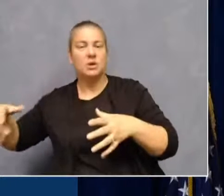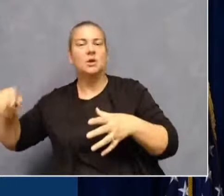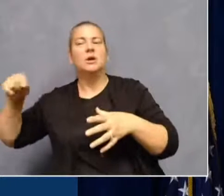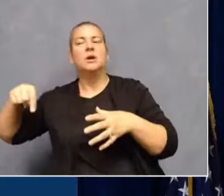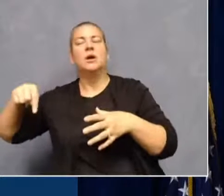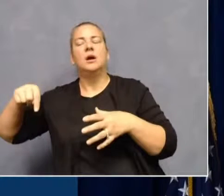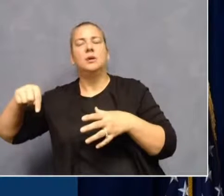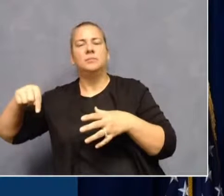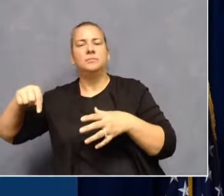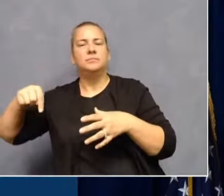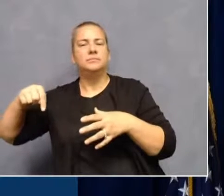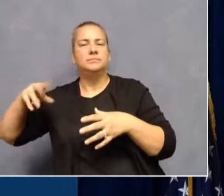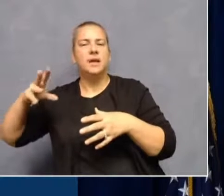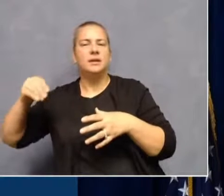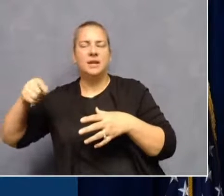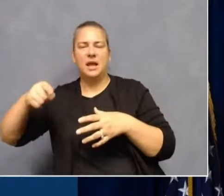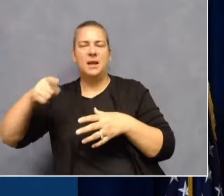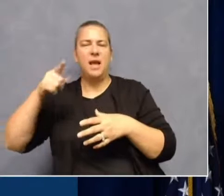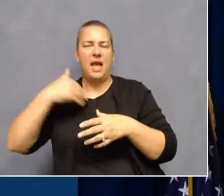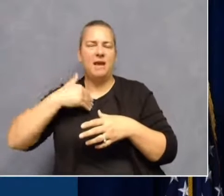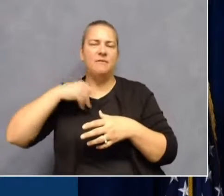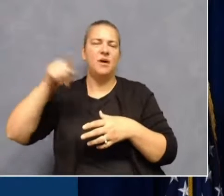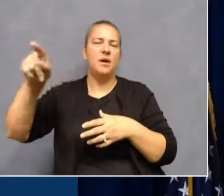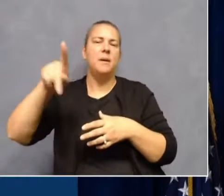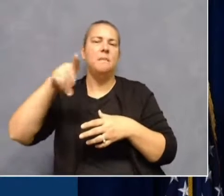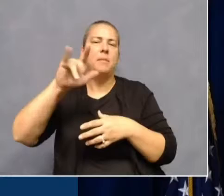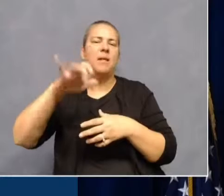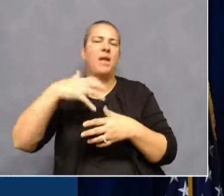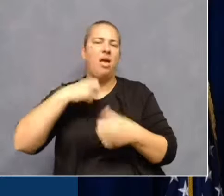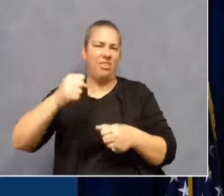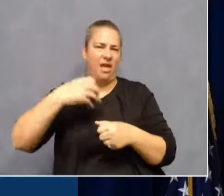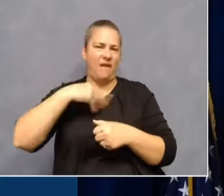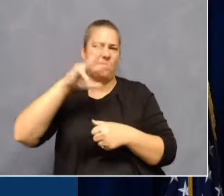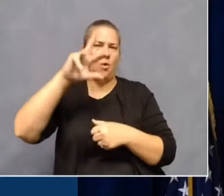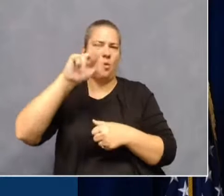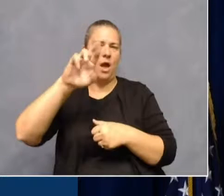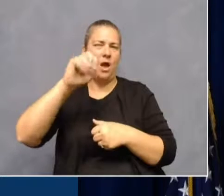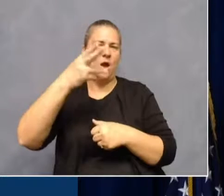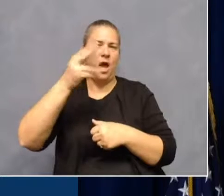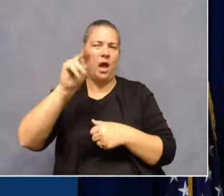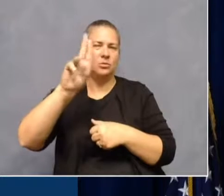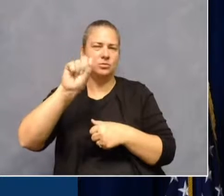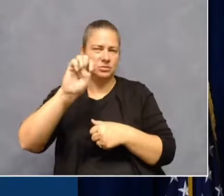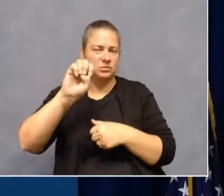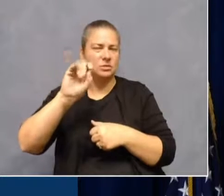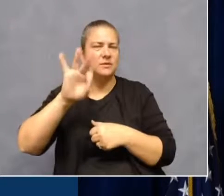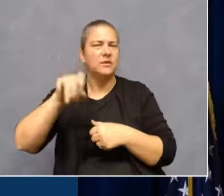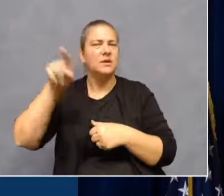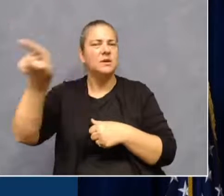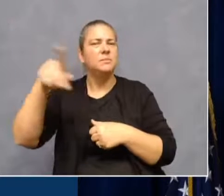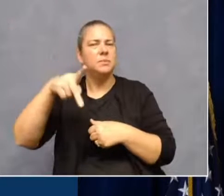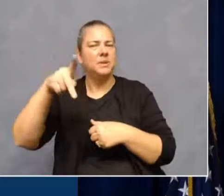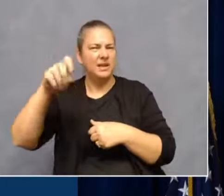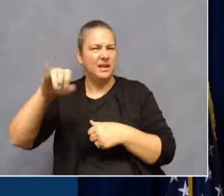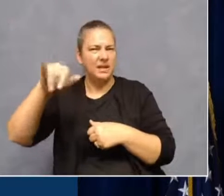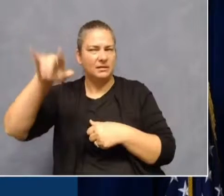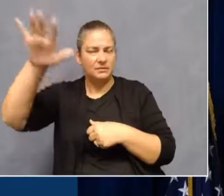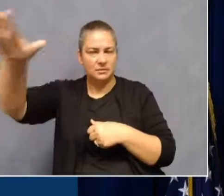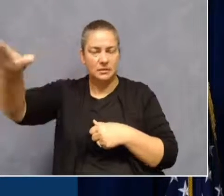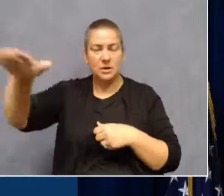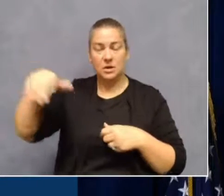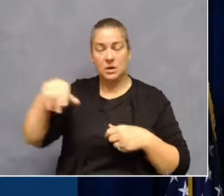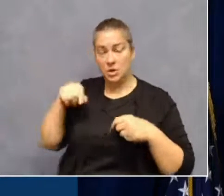public health. It can be put back up, I believe, in 1 to 2 weeks at